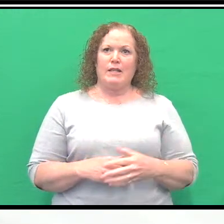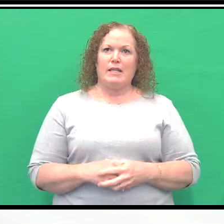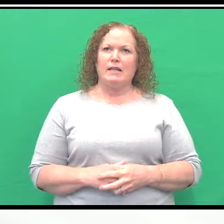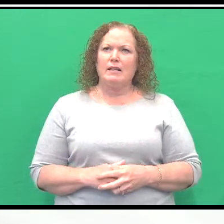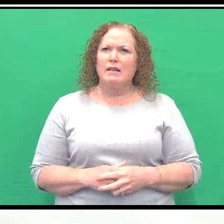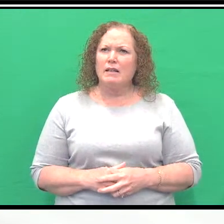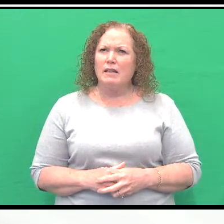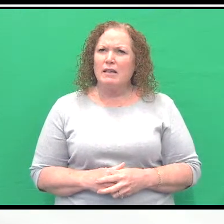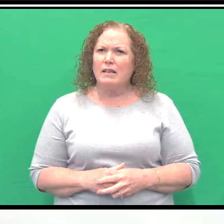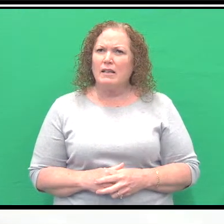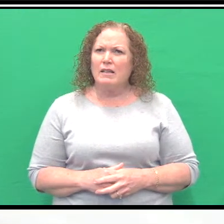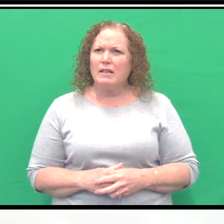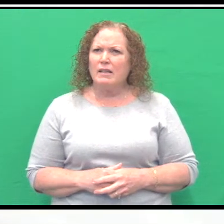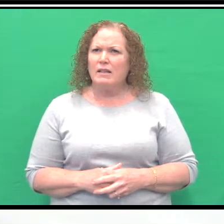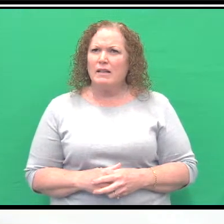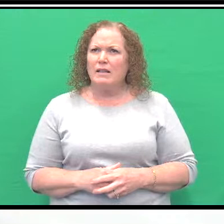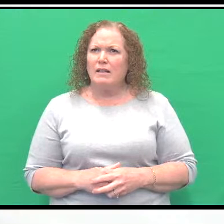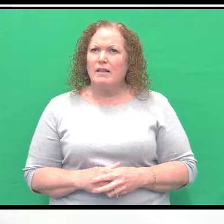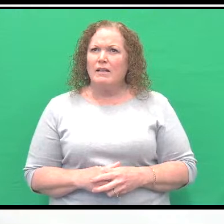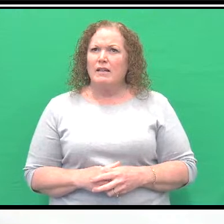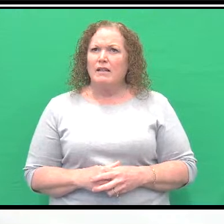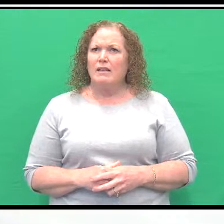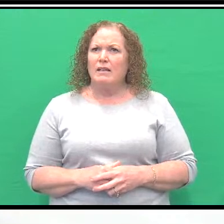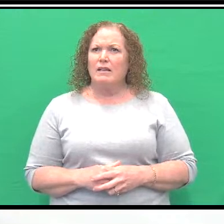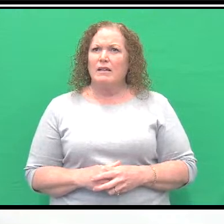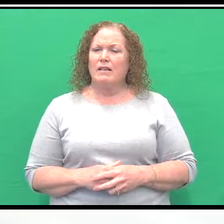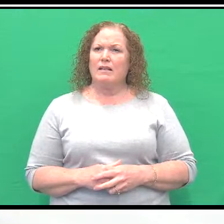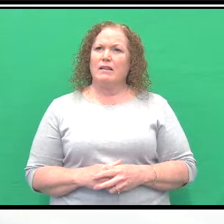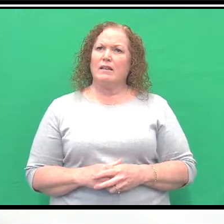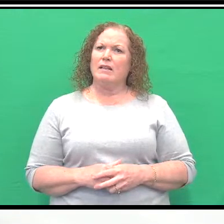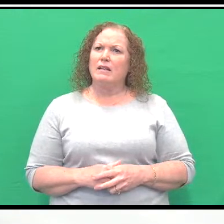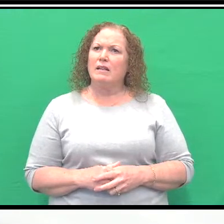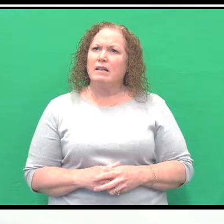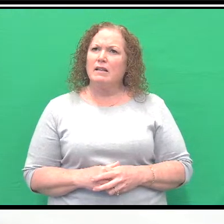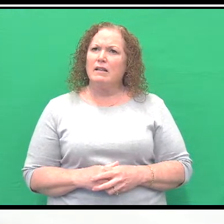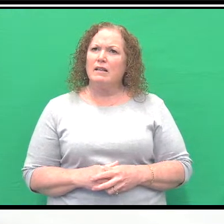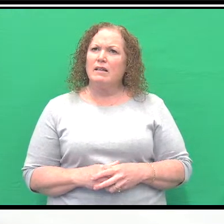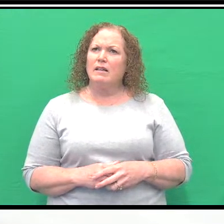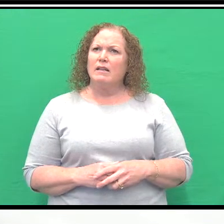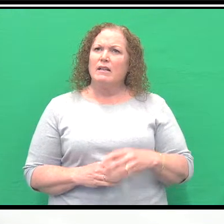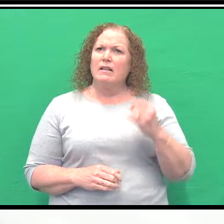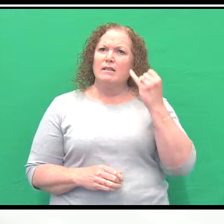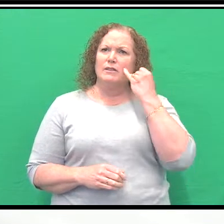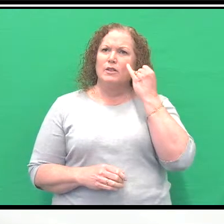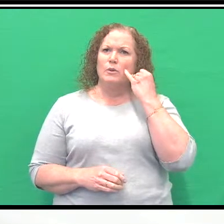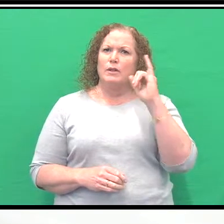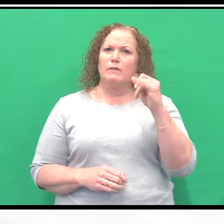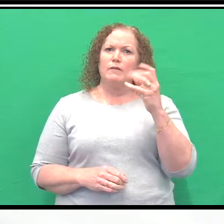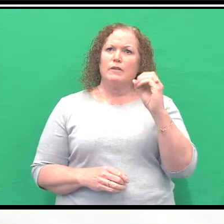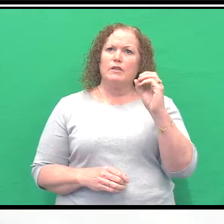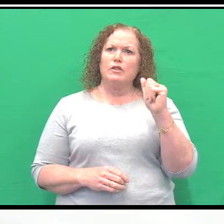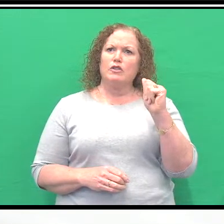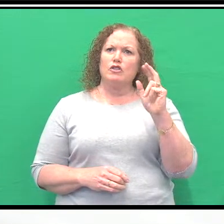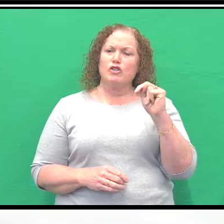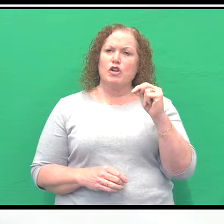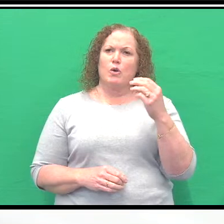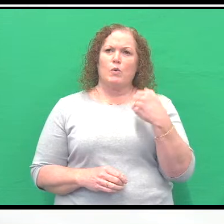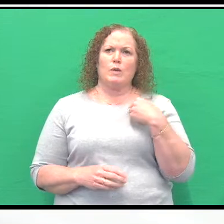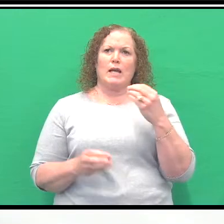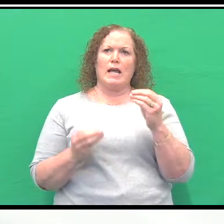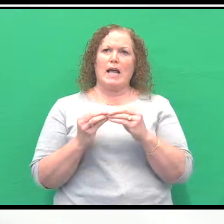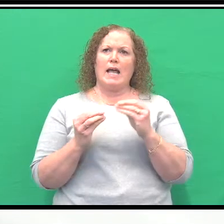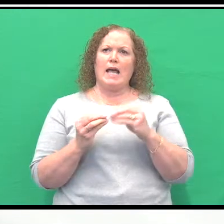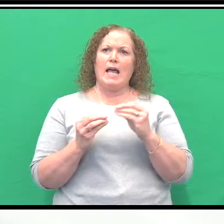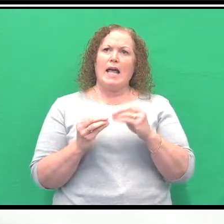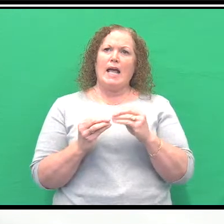globally. I'll pick on Joan. If our public relations department is experiencing more claims than Corona